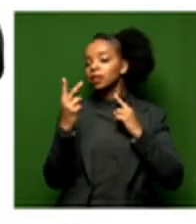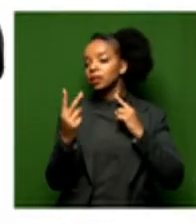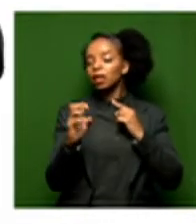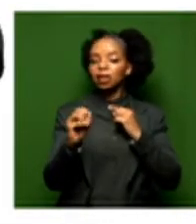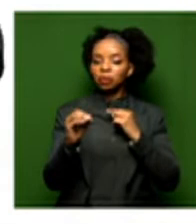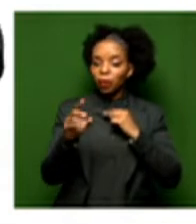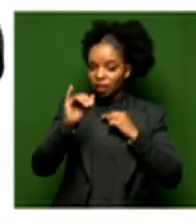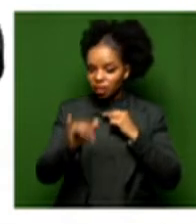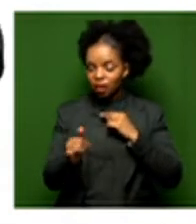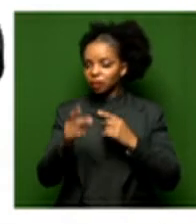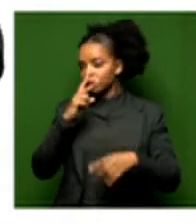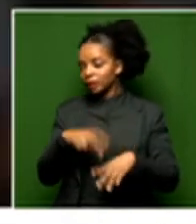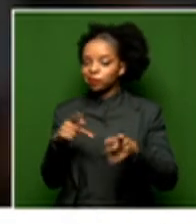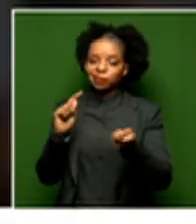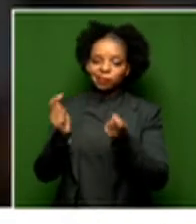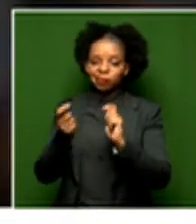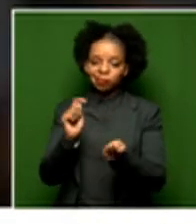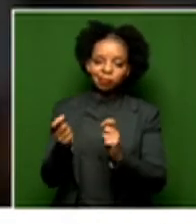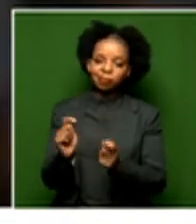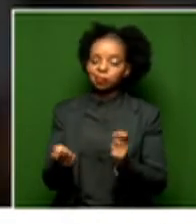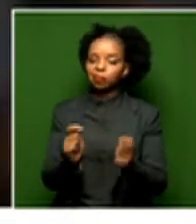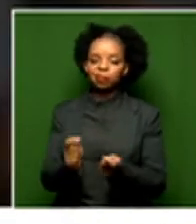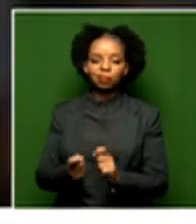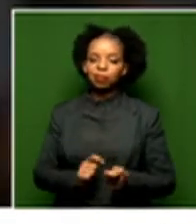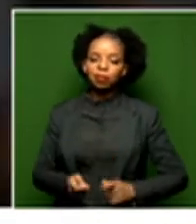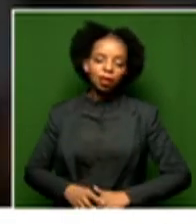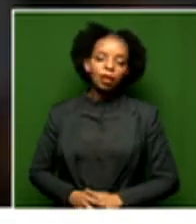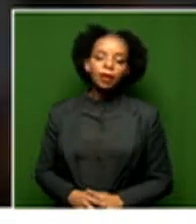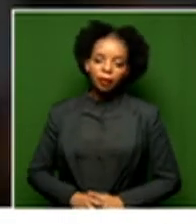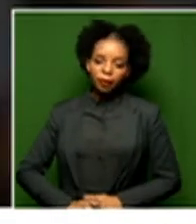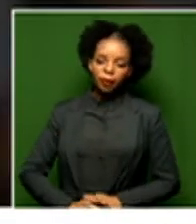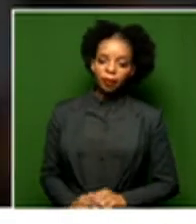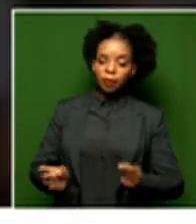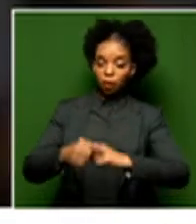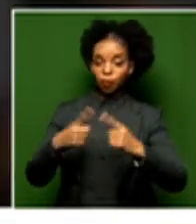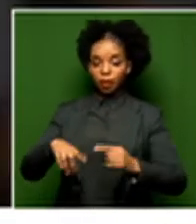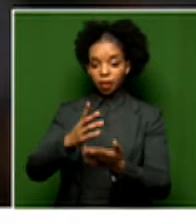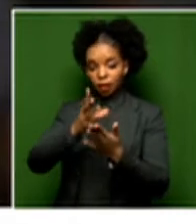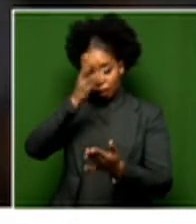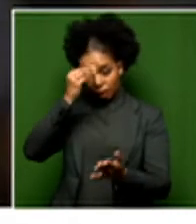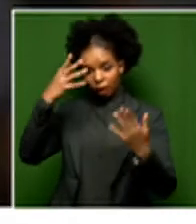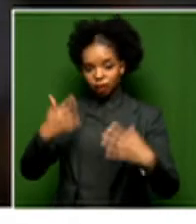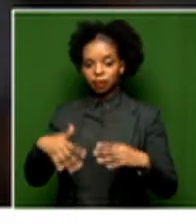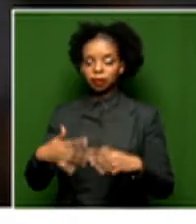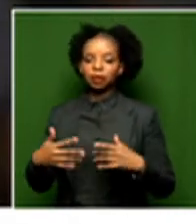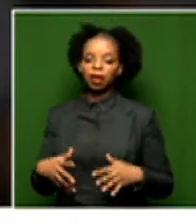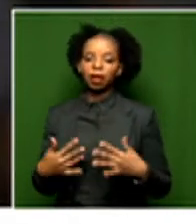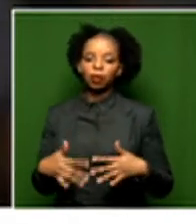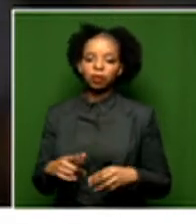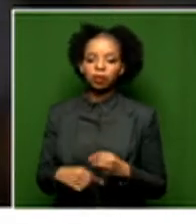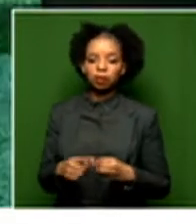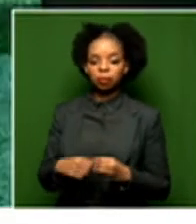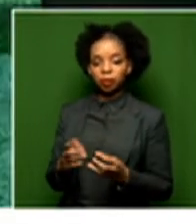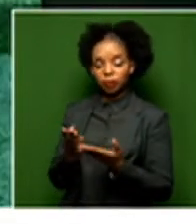package that also. So it has been, we have learned a lot during this period about us and